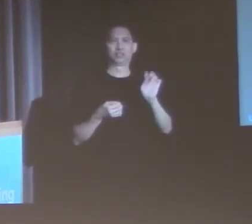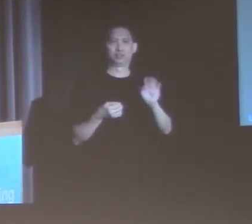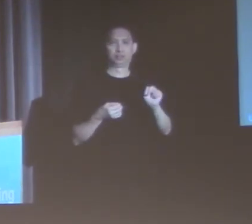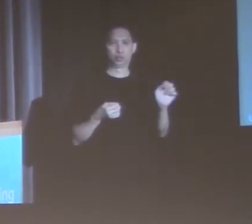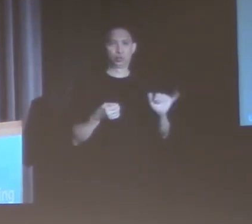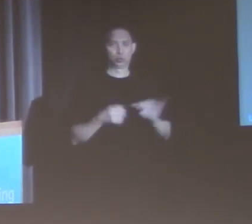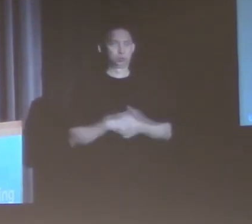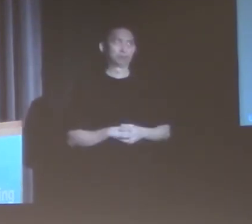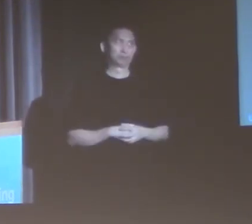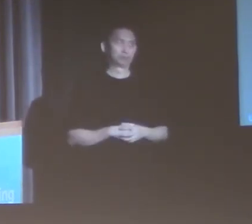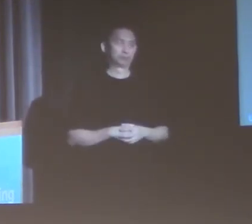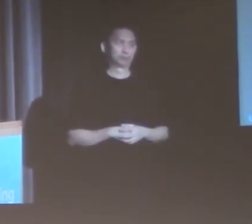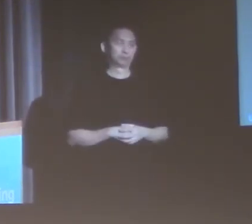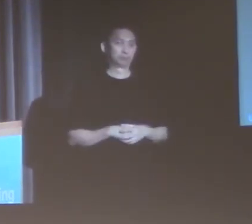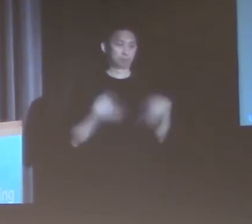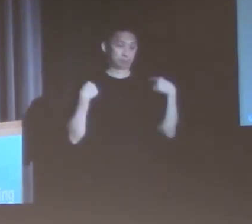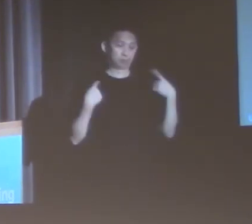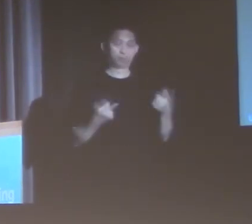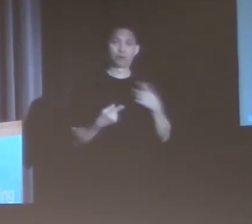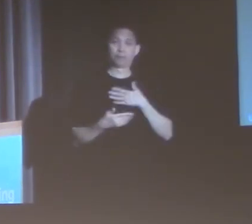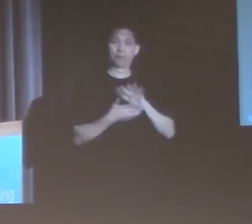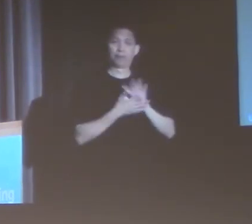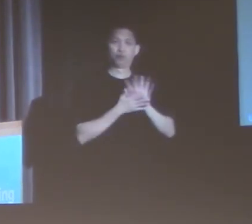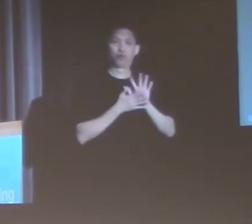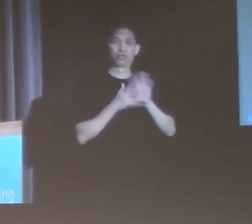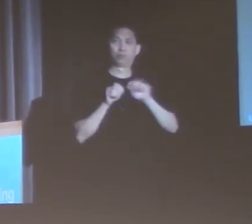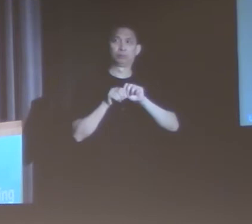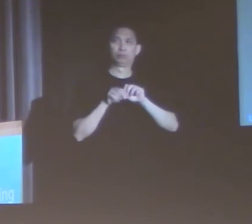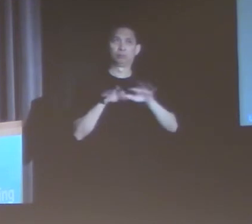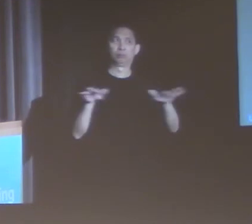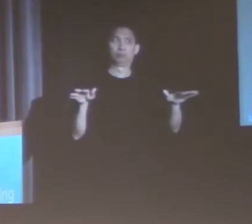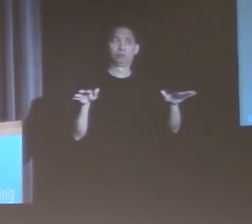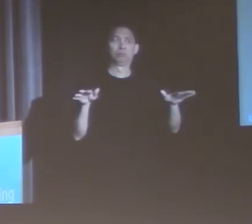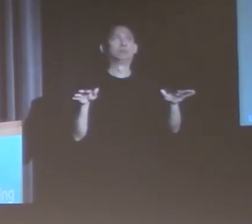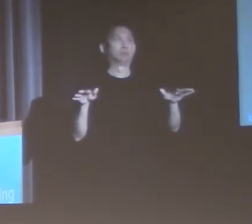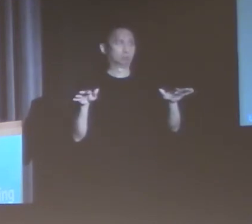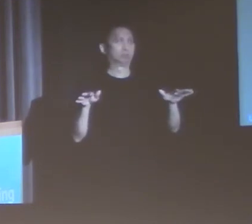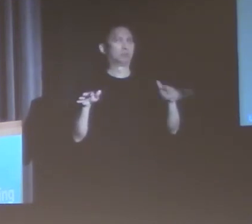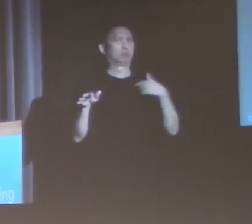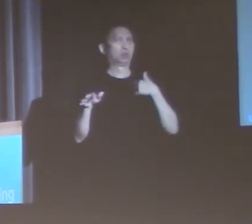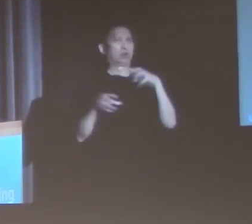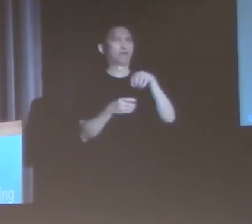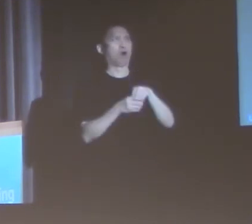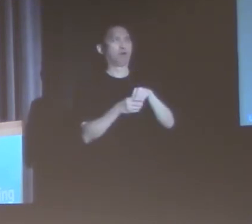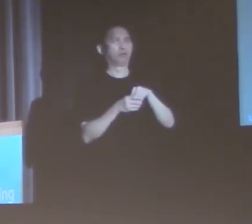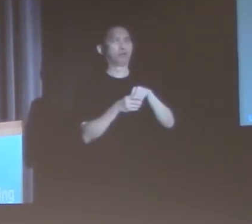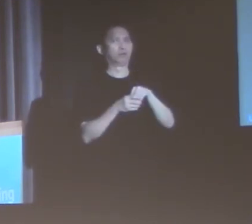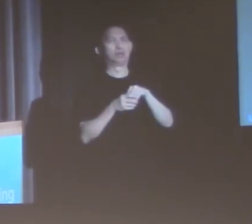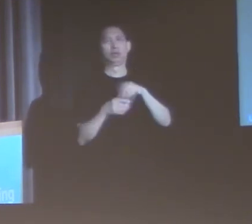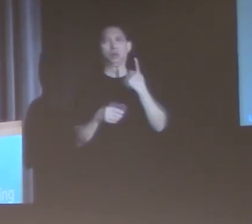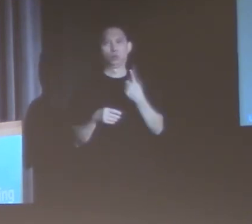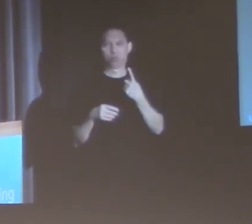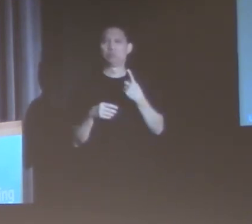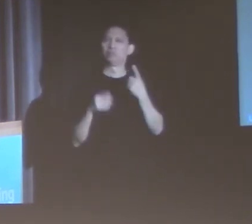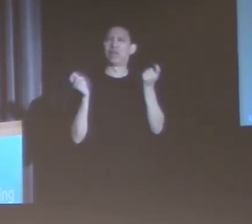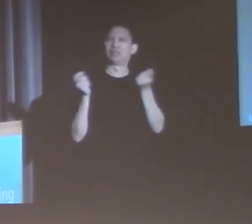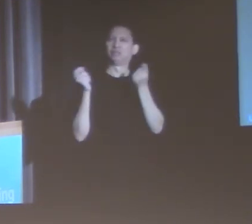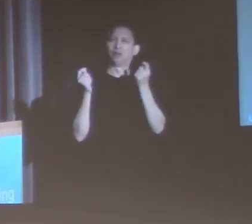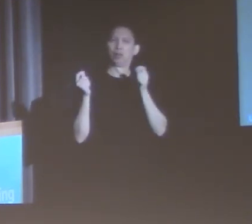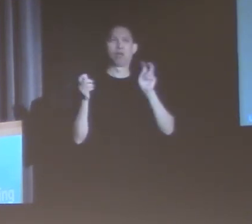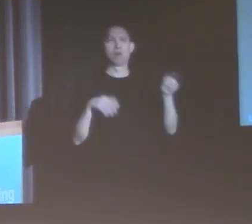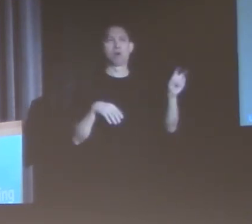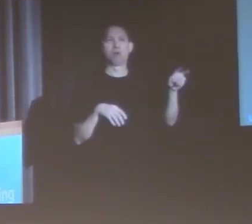So far, the film is doing a cinema a festival circuit. So there is